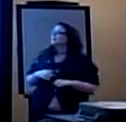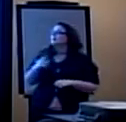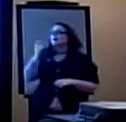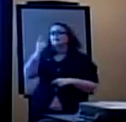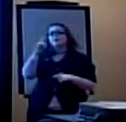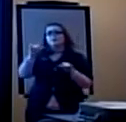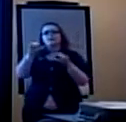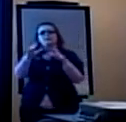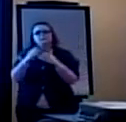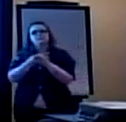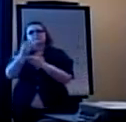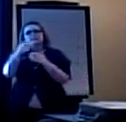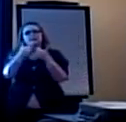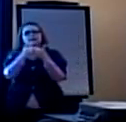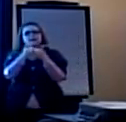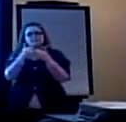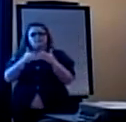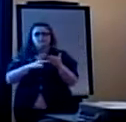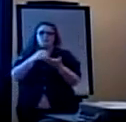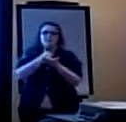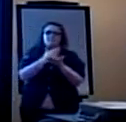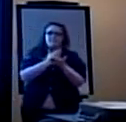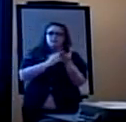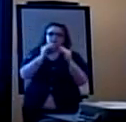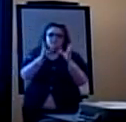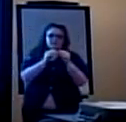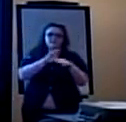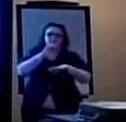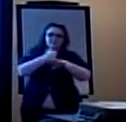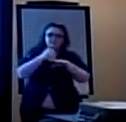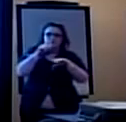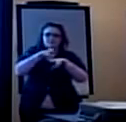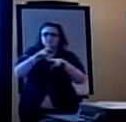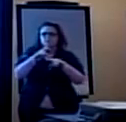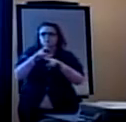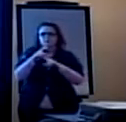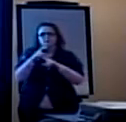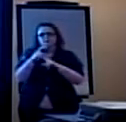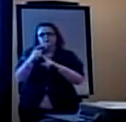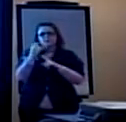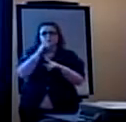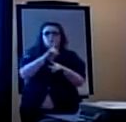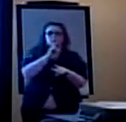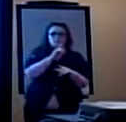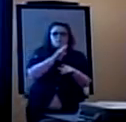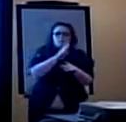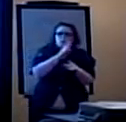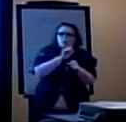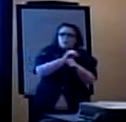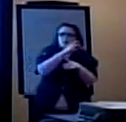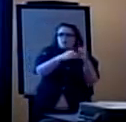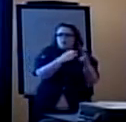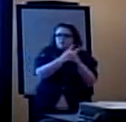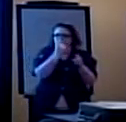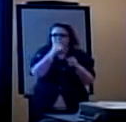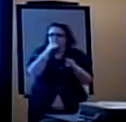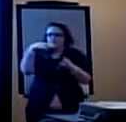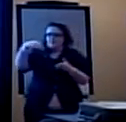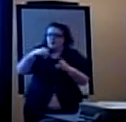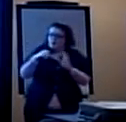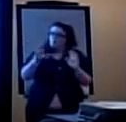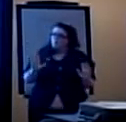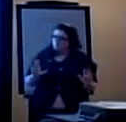trade in a corporation. You have to set up budget meetings and all this stuff. It's just like the work world, except you don't get paid. Or wait. There's